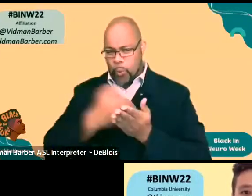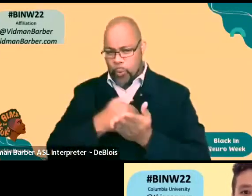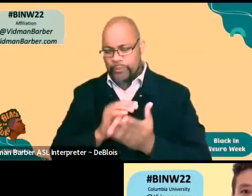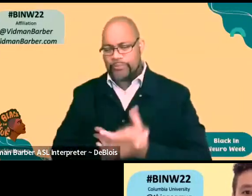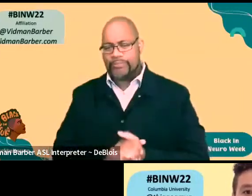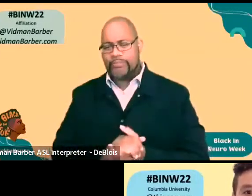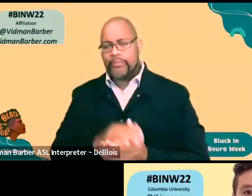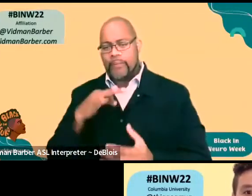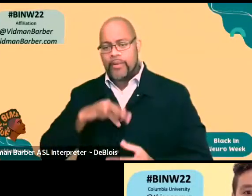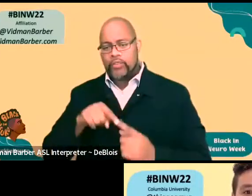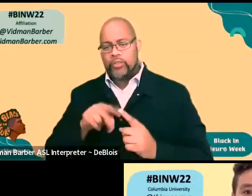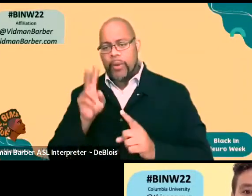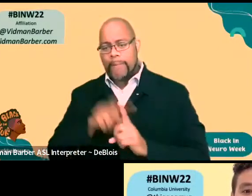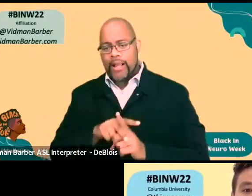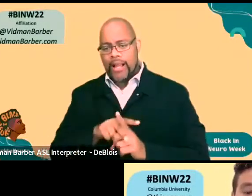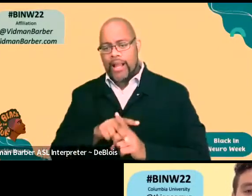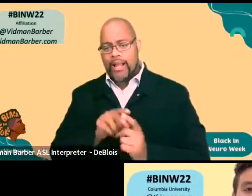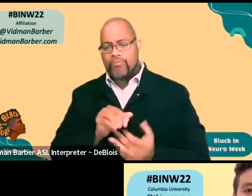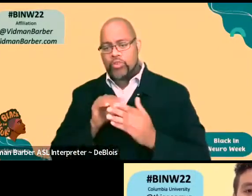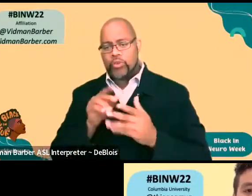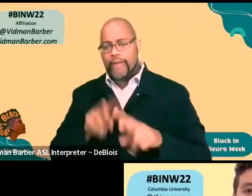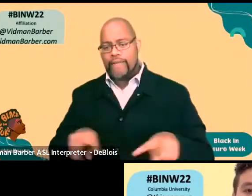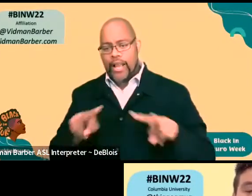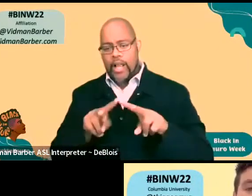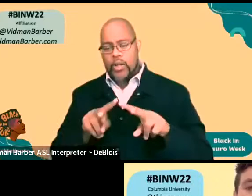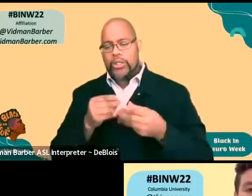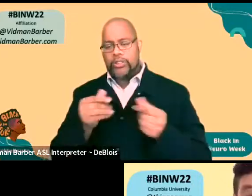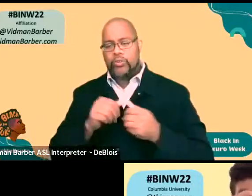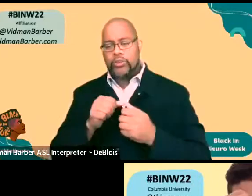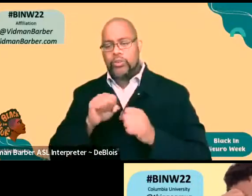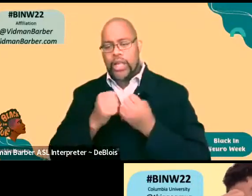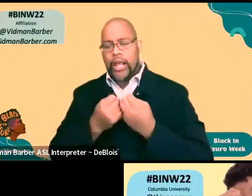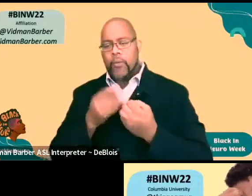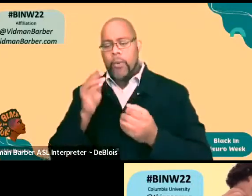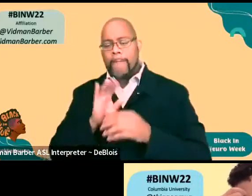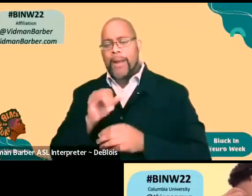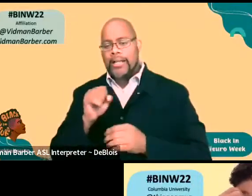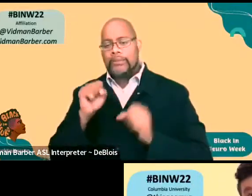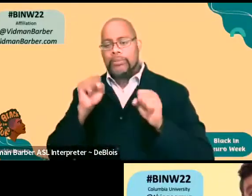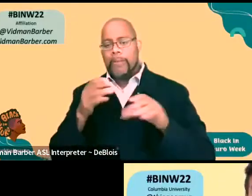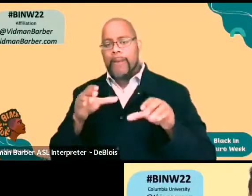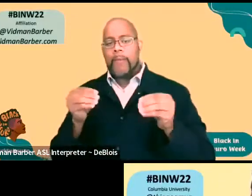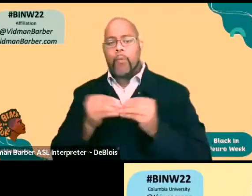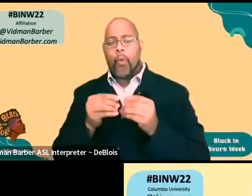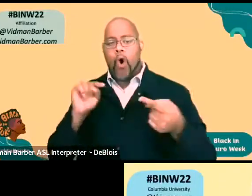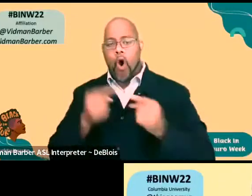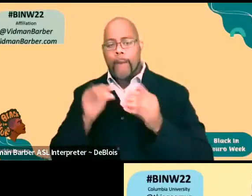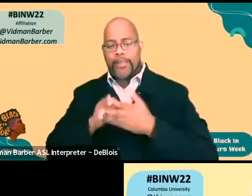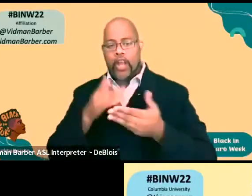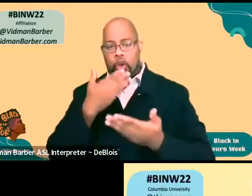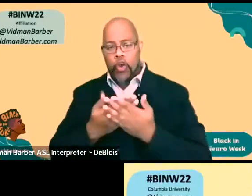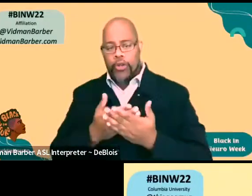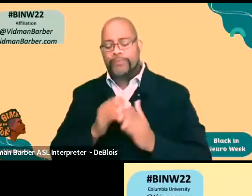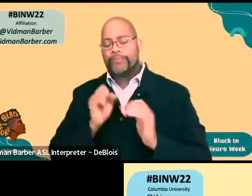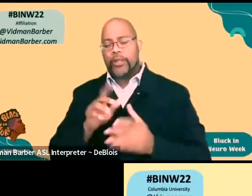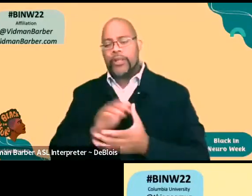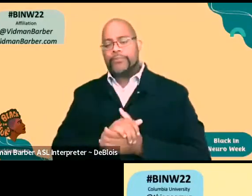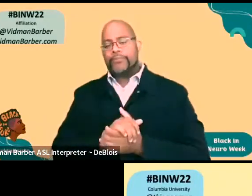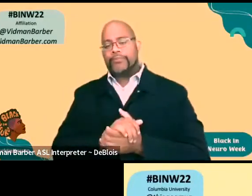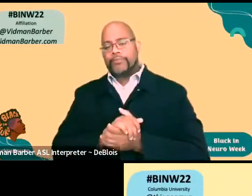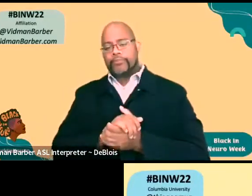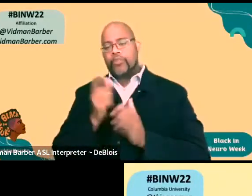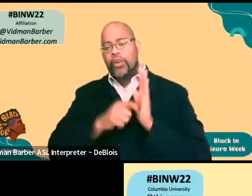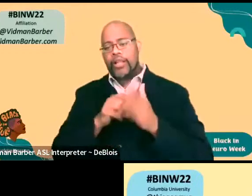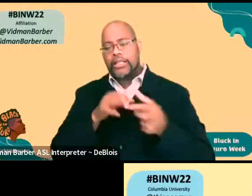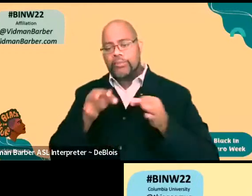be beneficial to apply the technique to bring value and healing to society, but the potential biases may do more harm than good. Okay. An article out there that